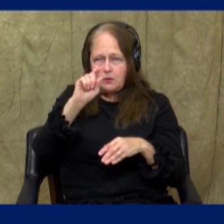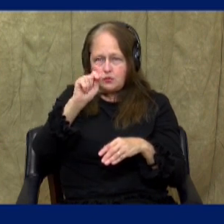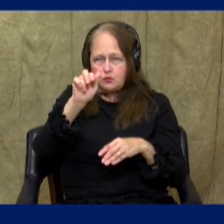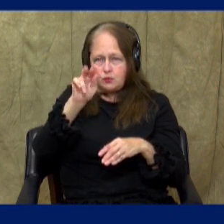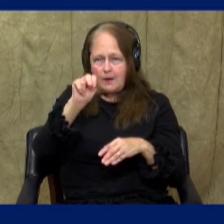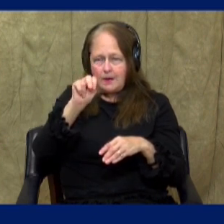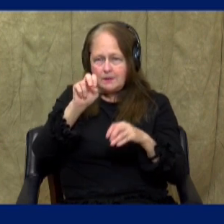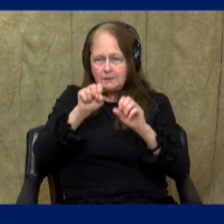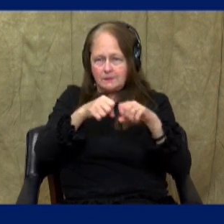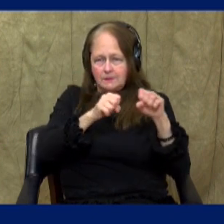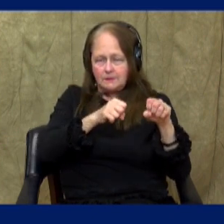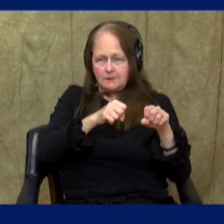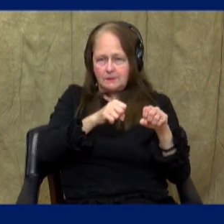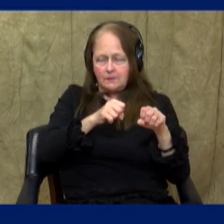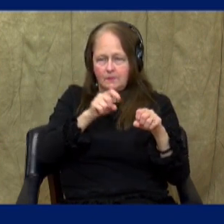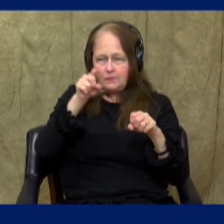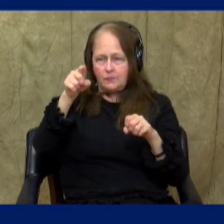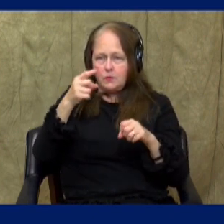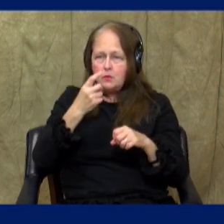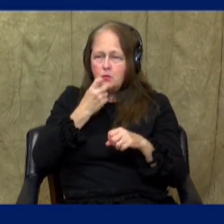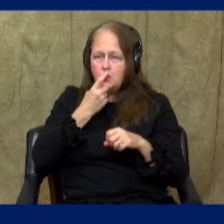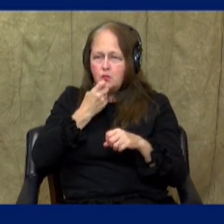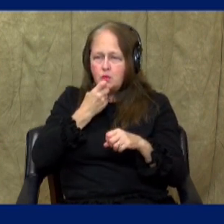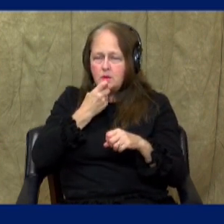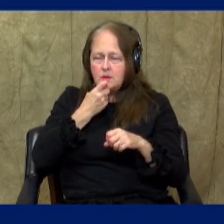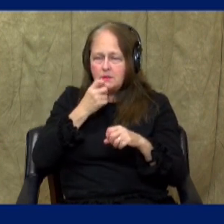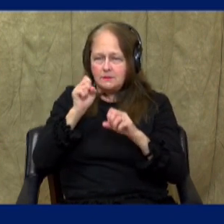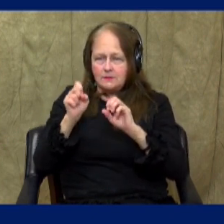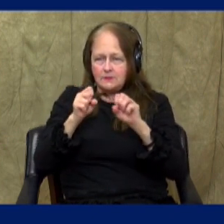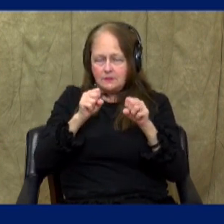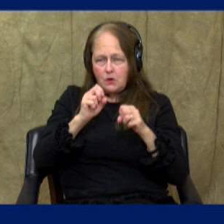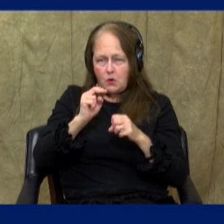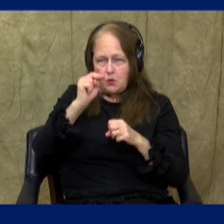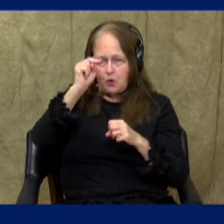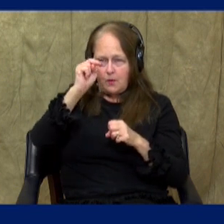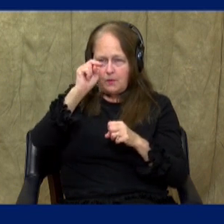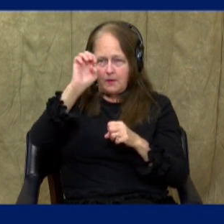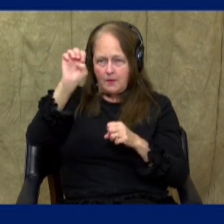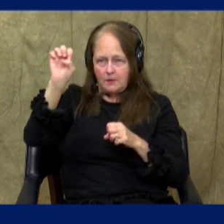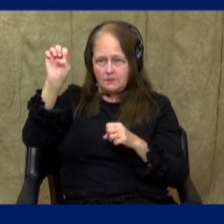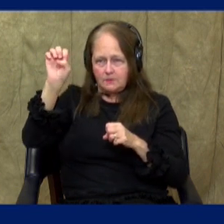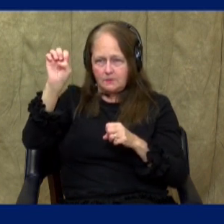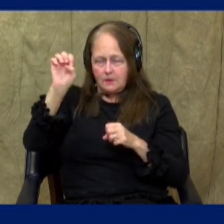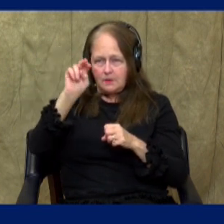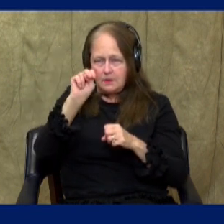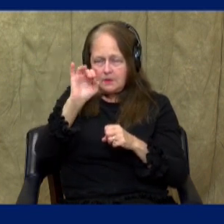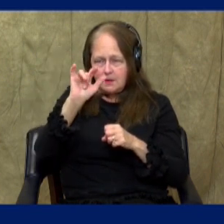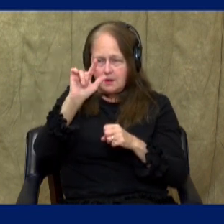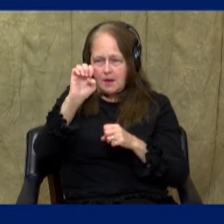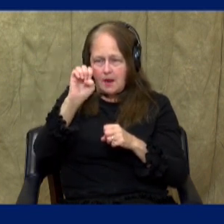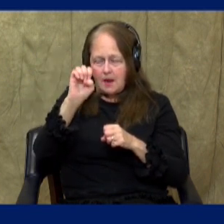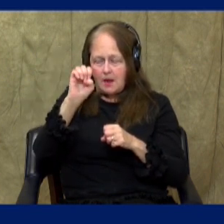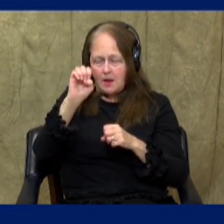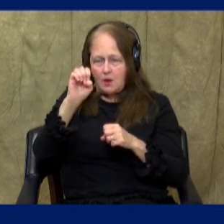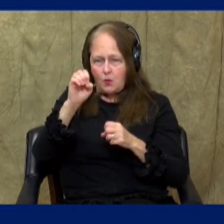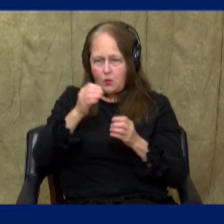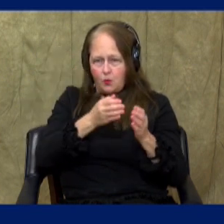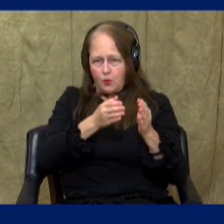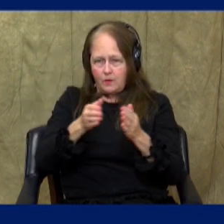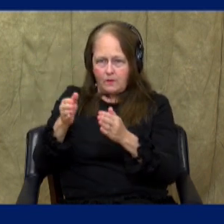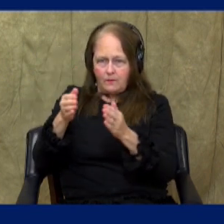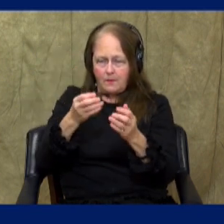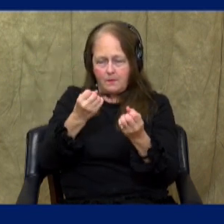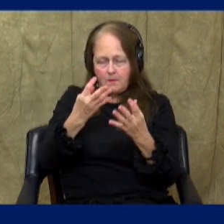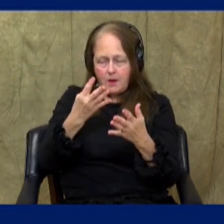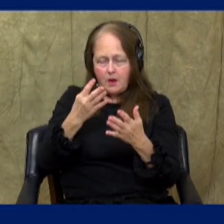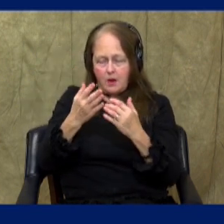Sea. We also have the Red Sea to its northeast. The Nile River runs through many countries